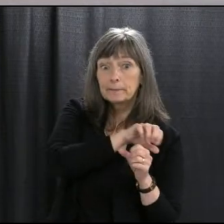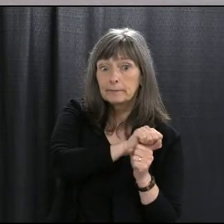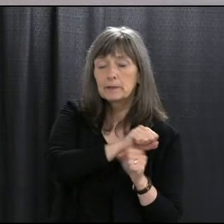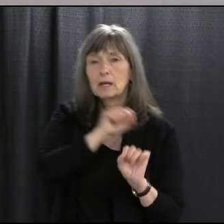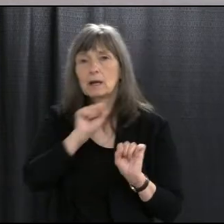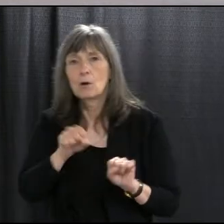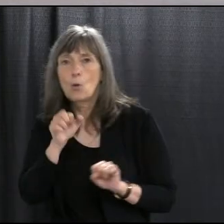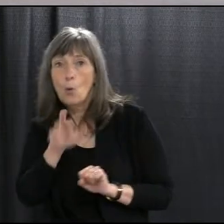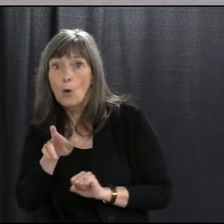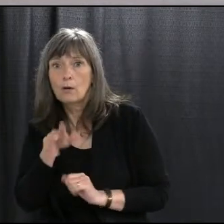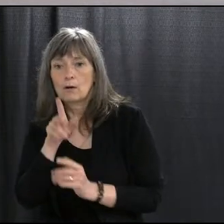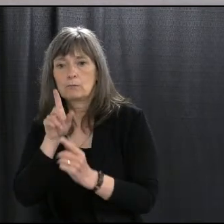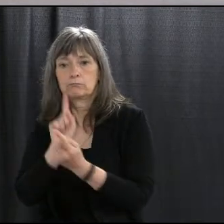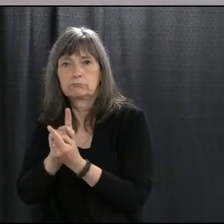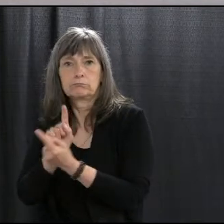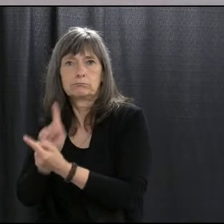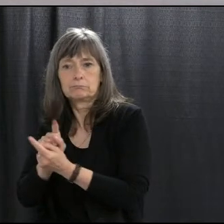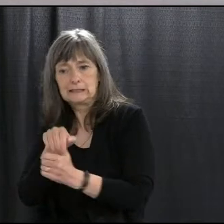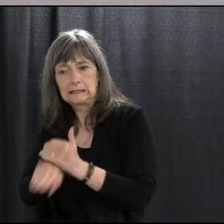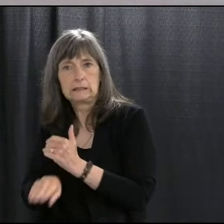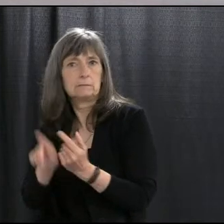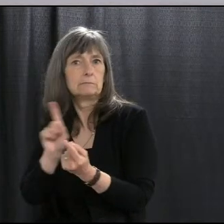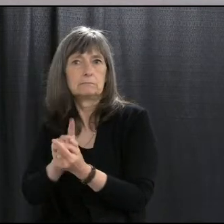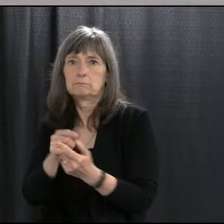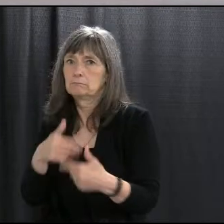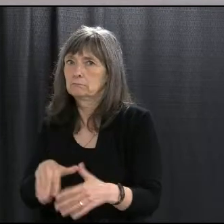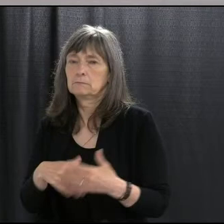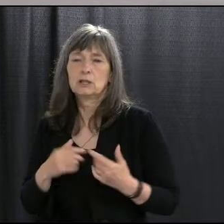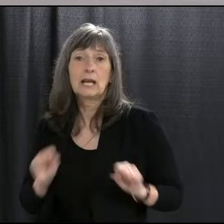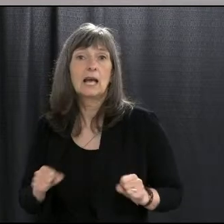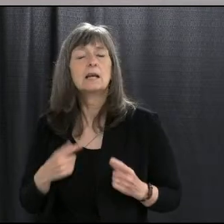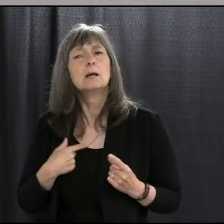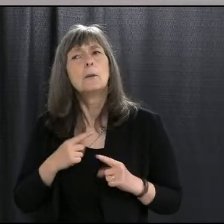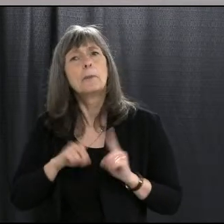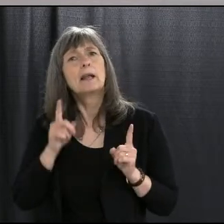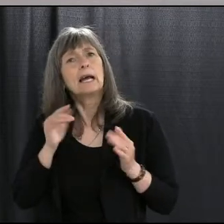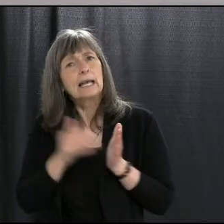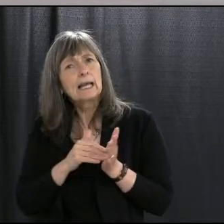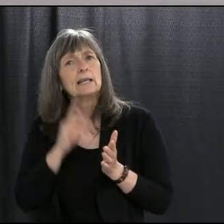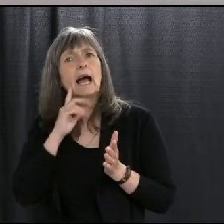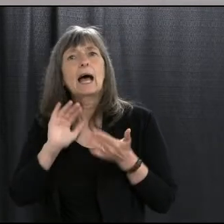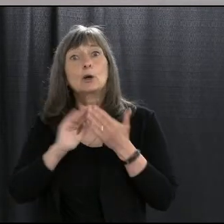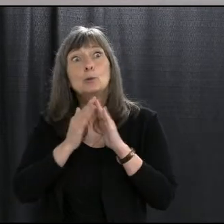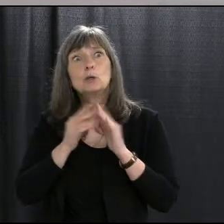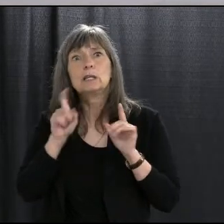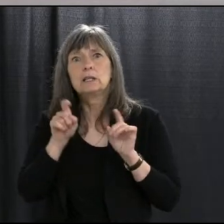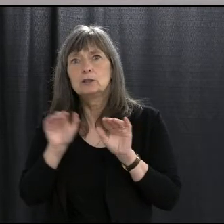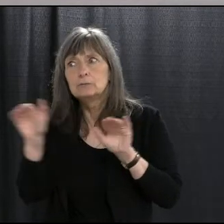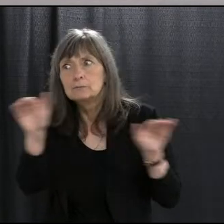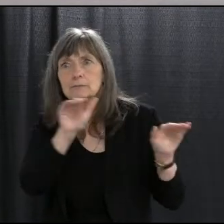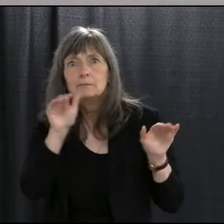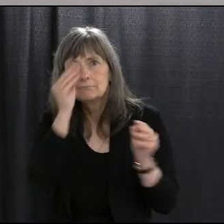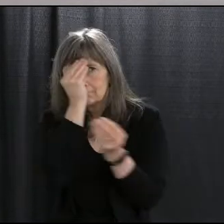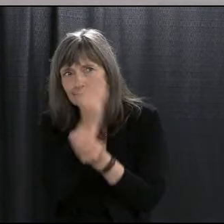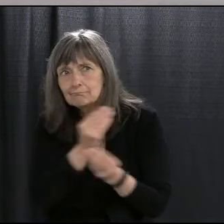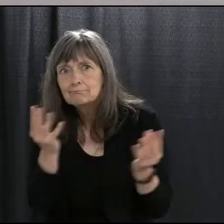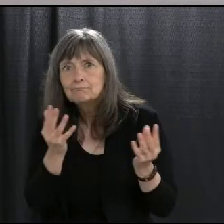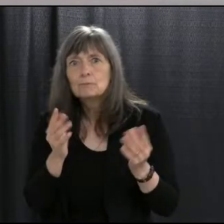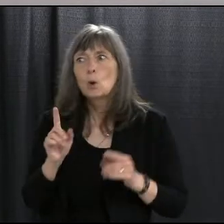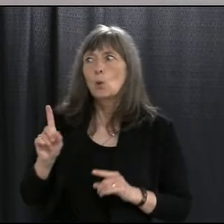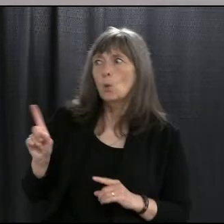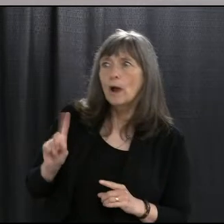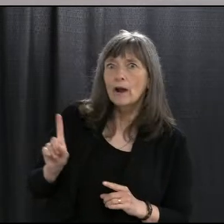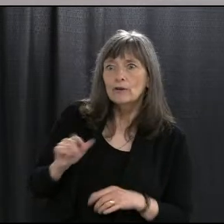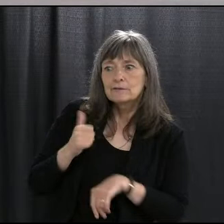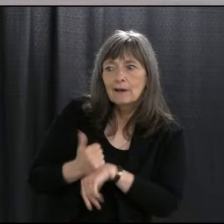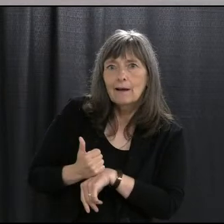It'll involve a strong communication strategy, and so being able to communicate with communities about where these clinics will be located, when they'll be